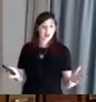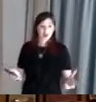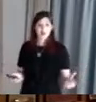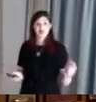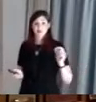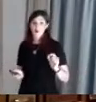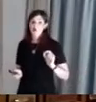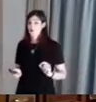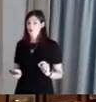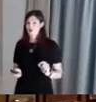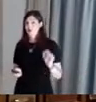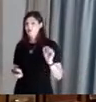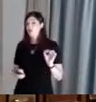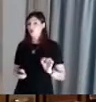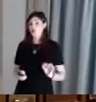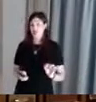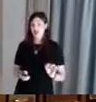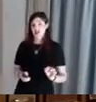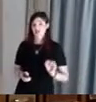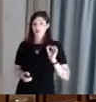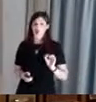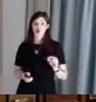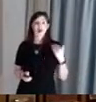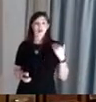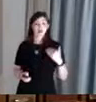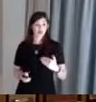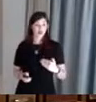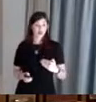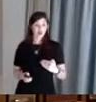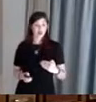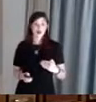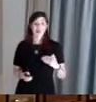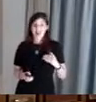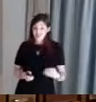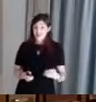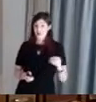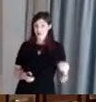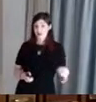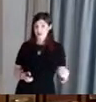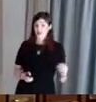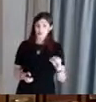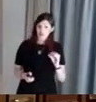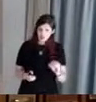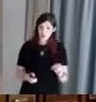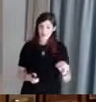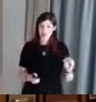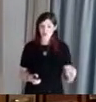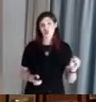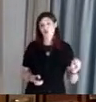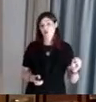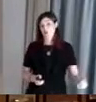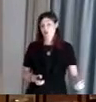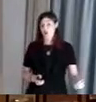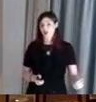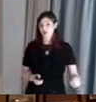10. Well, it's important to remember that even Windows 10 is going to go to end of support in about 18 months, very early in